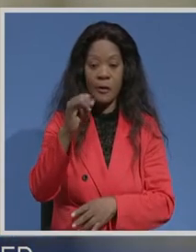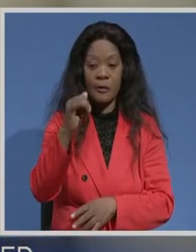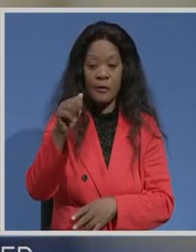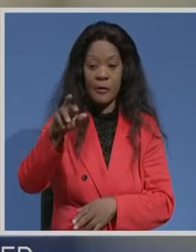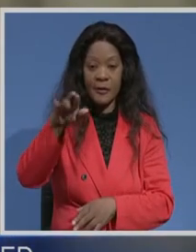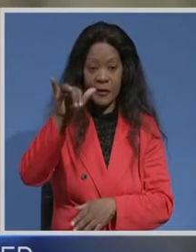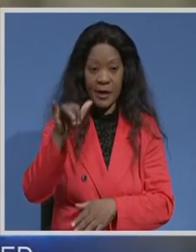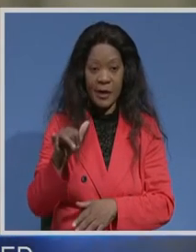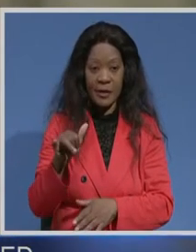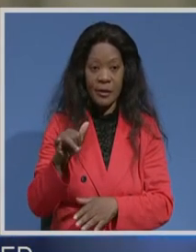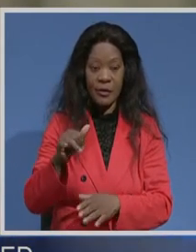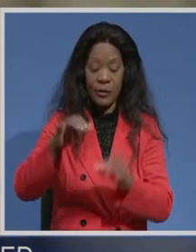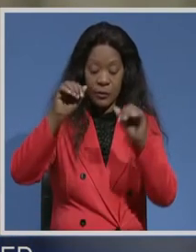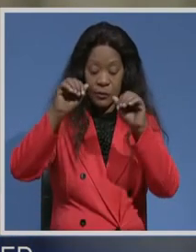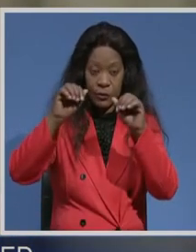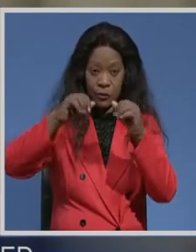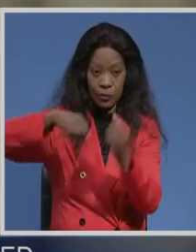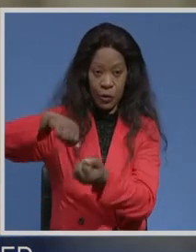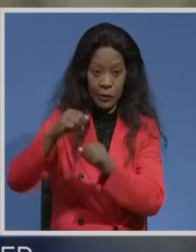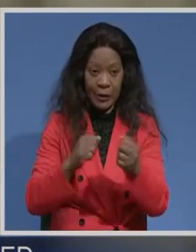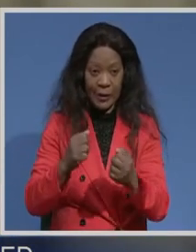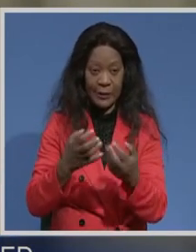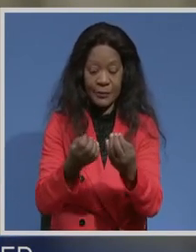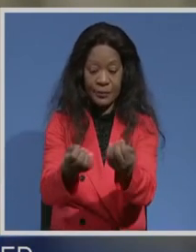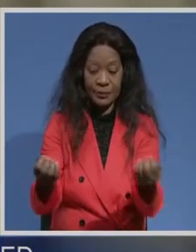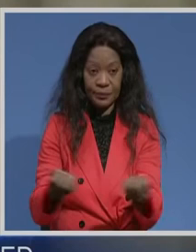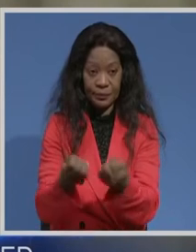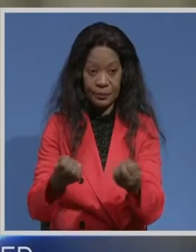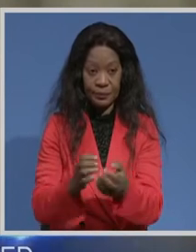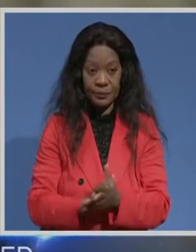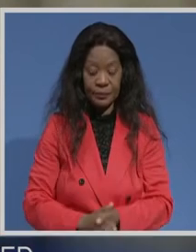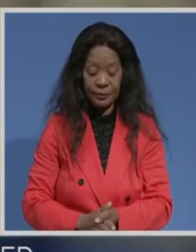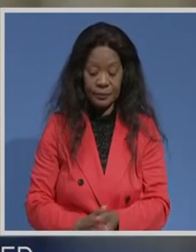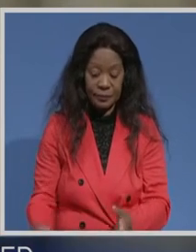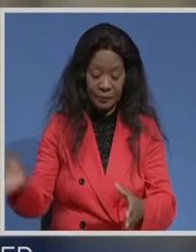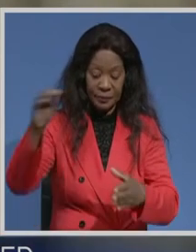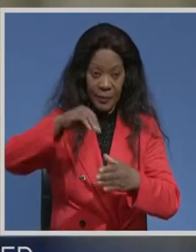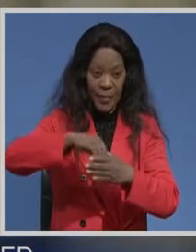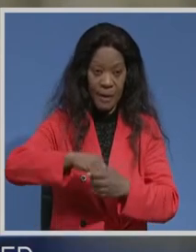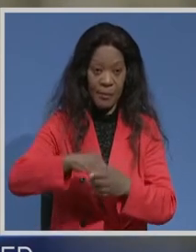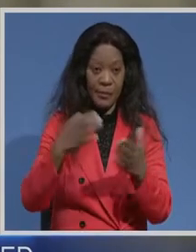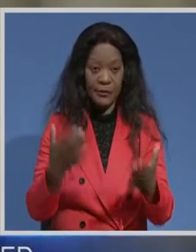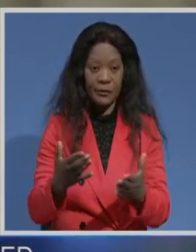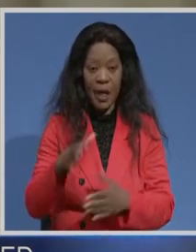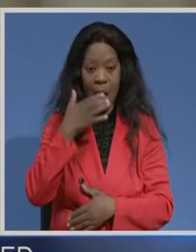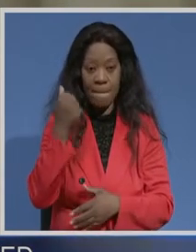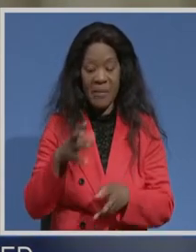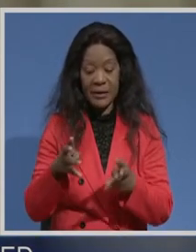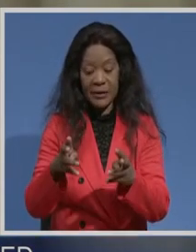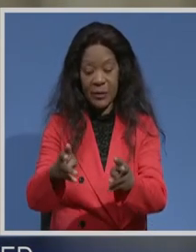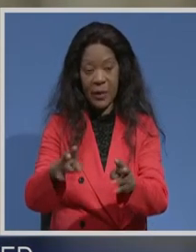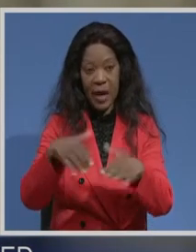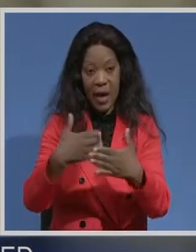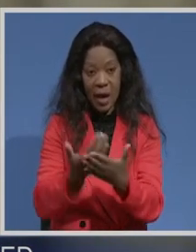the environment. For the judiciary, the engagement will enlighten the judges and magistrates on the best way to deal with cases on